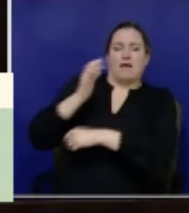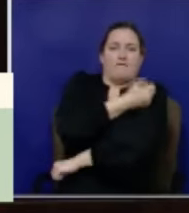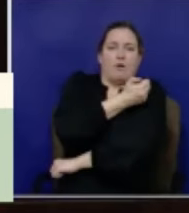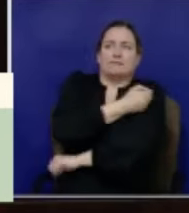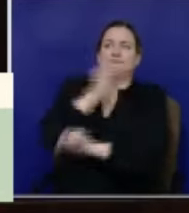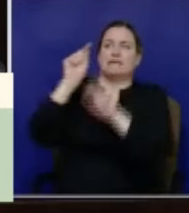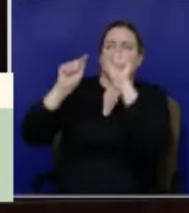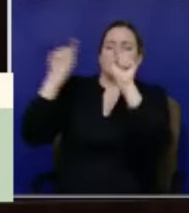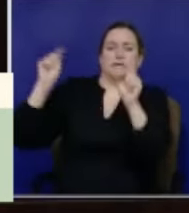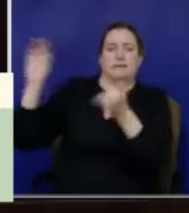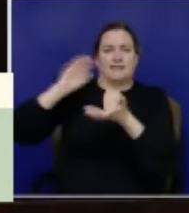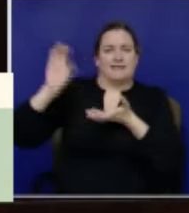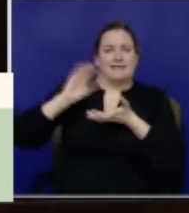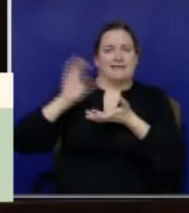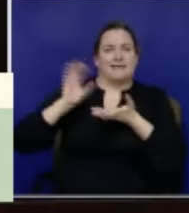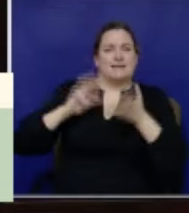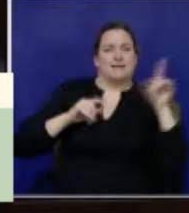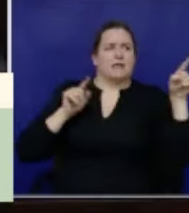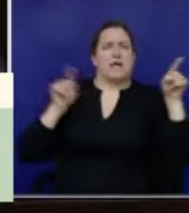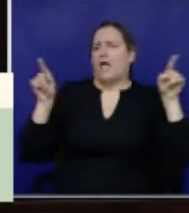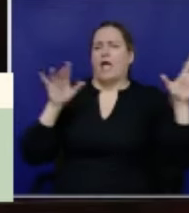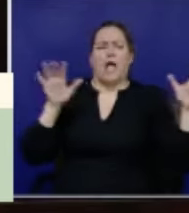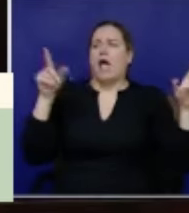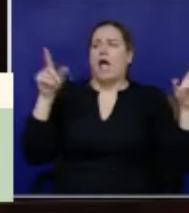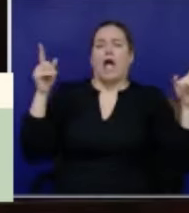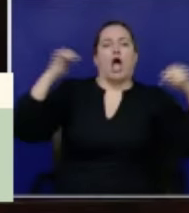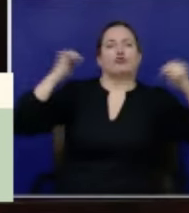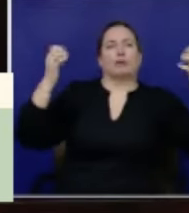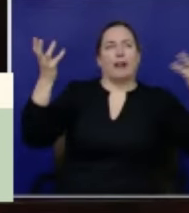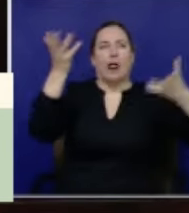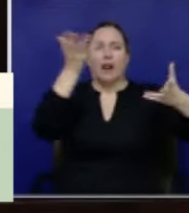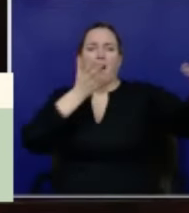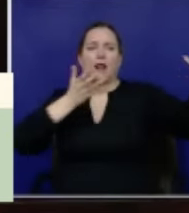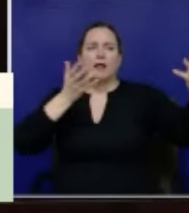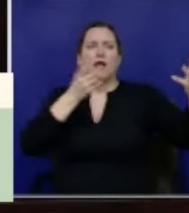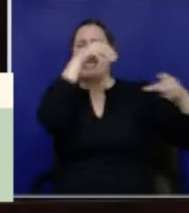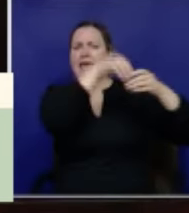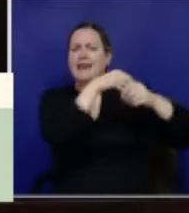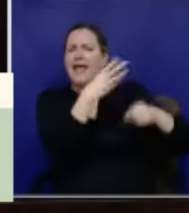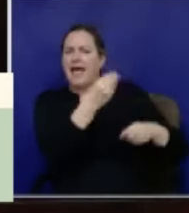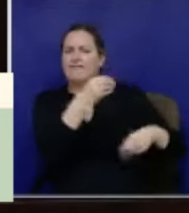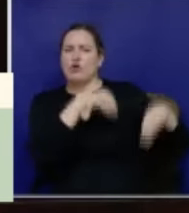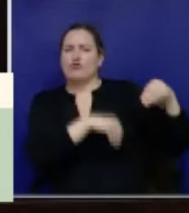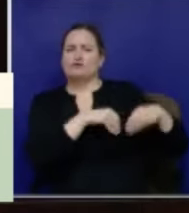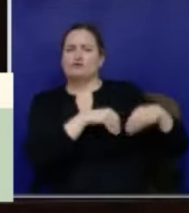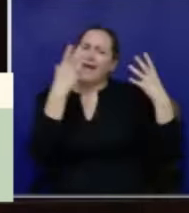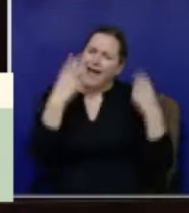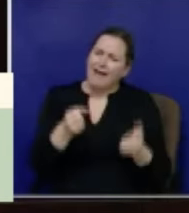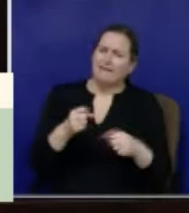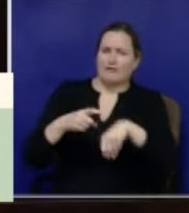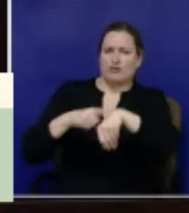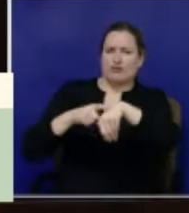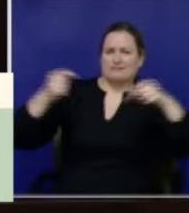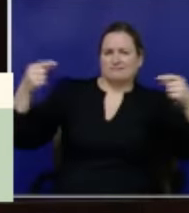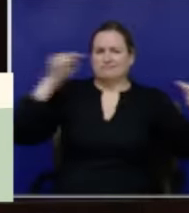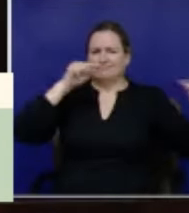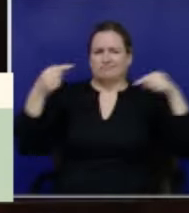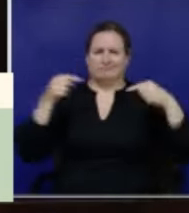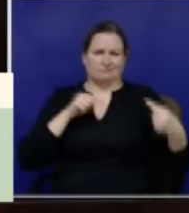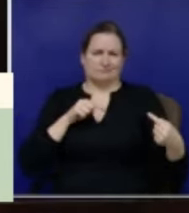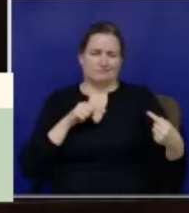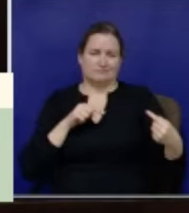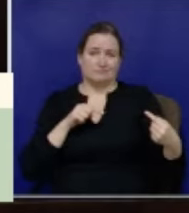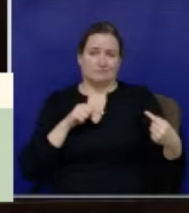states. It has mismanagement, corruption, and even allegations of racism. Despite knowing this,